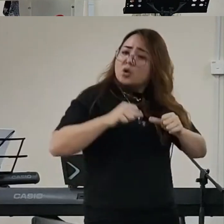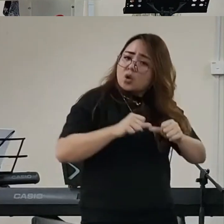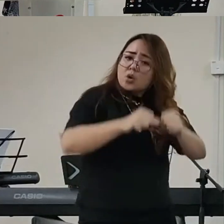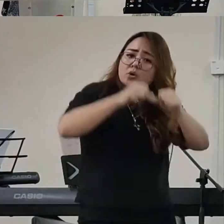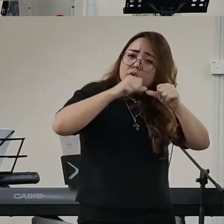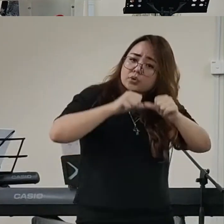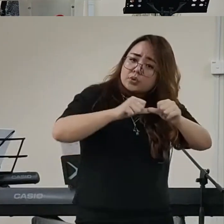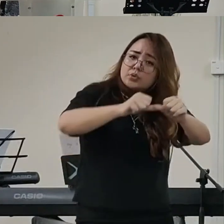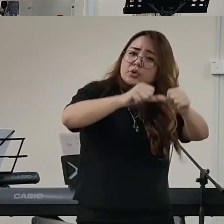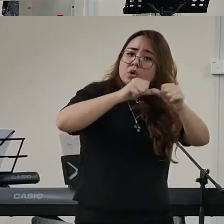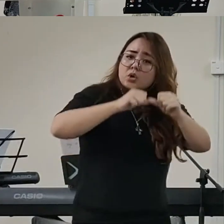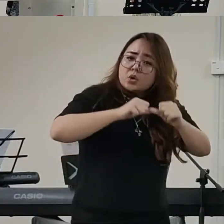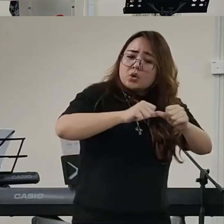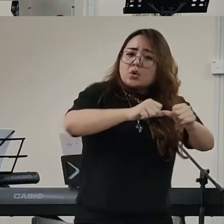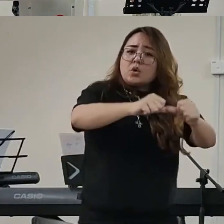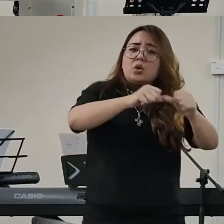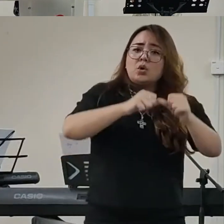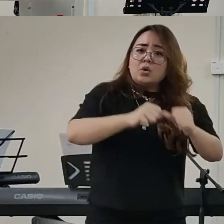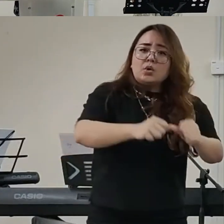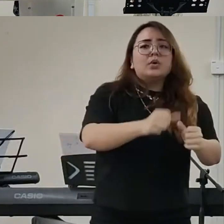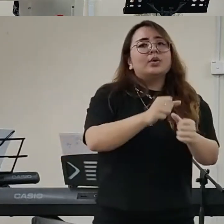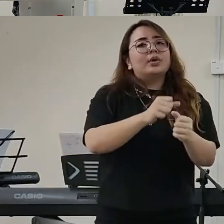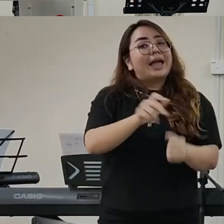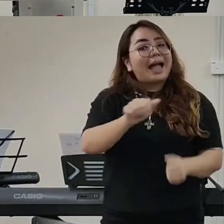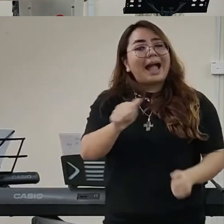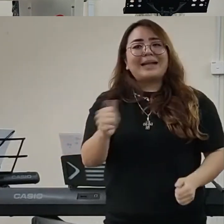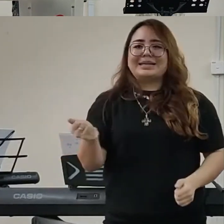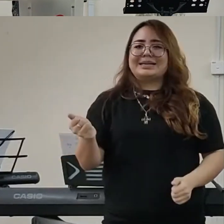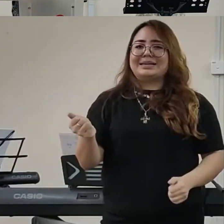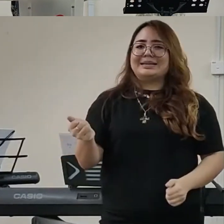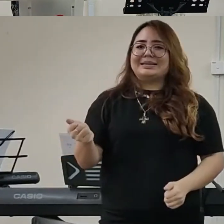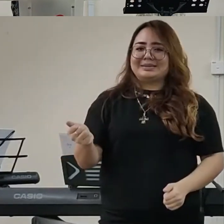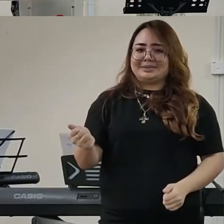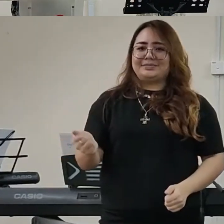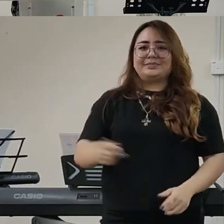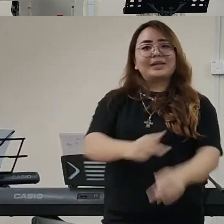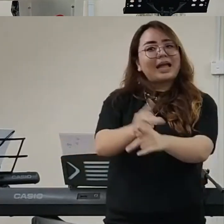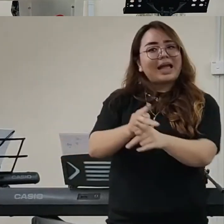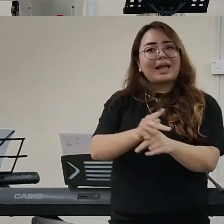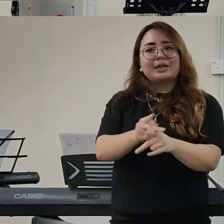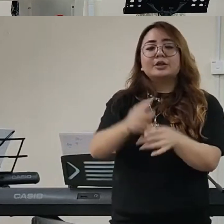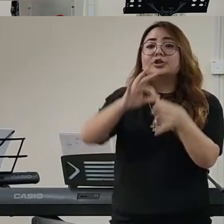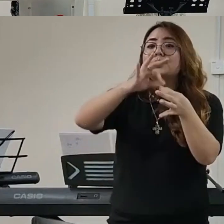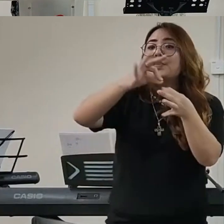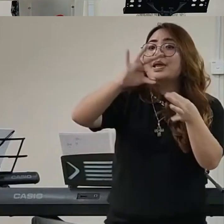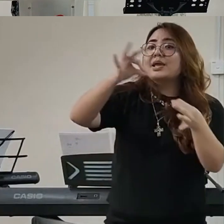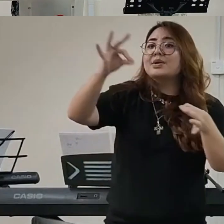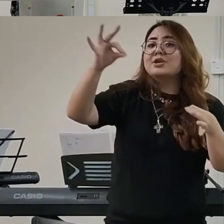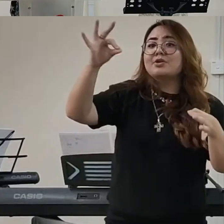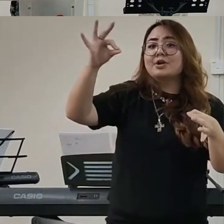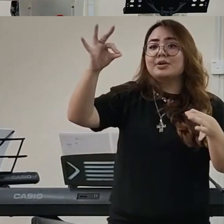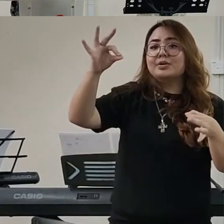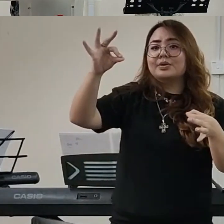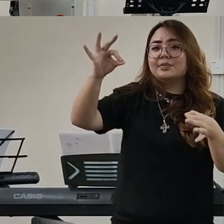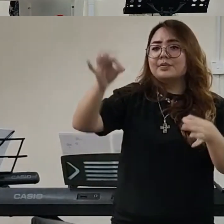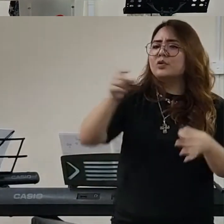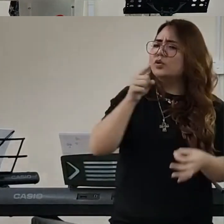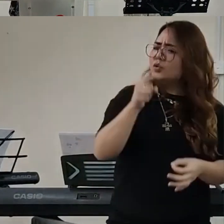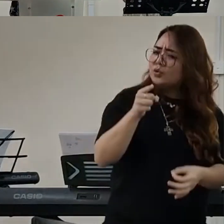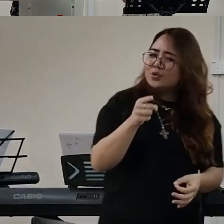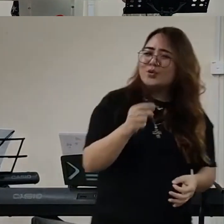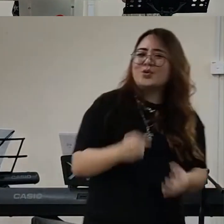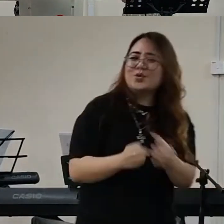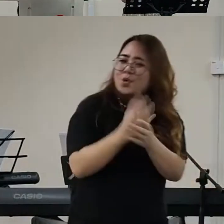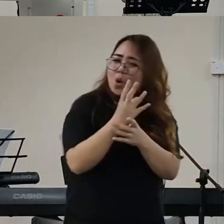The first rebuke is you got to feed. And I believe primary speaks about spiritual food. You need to make sure your sheep